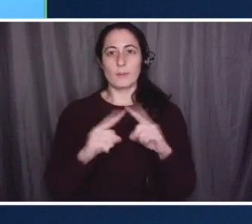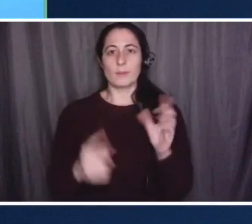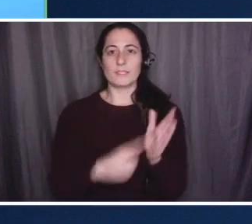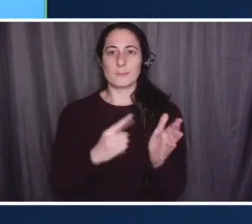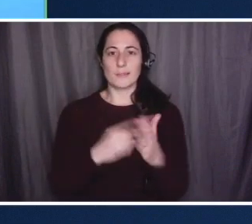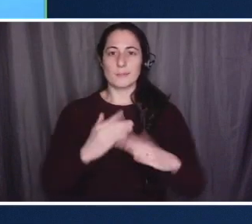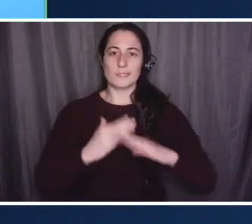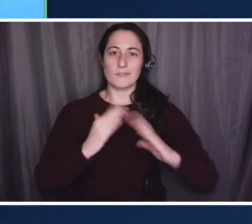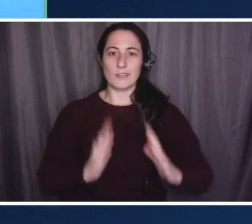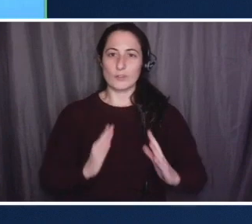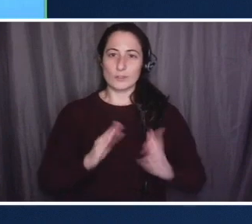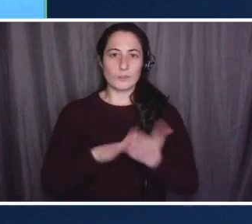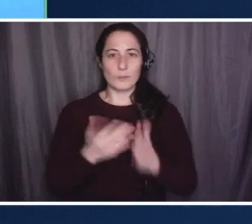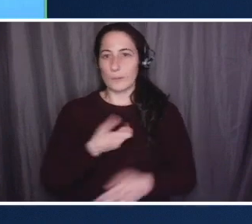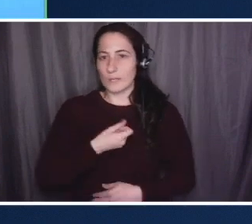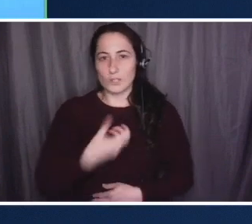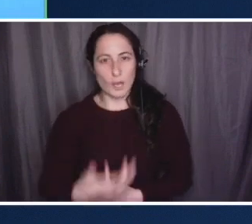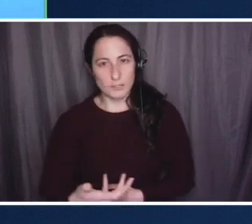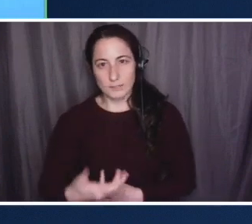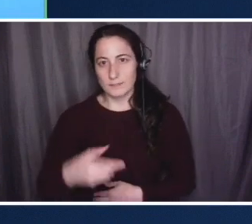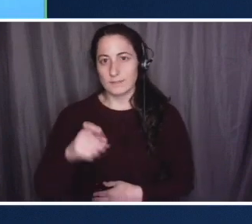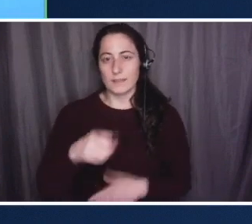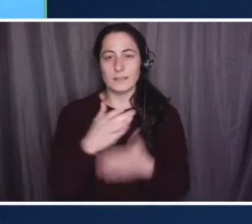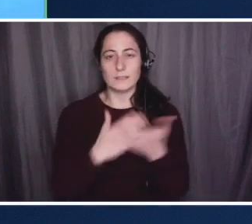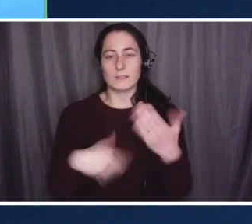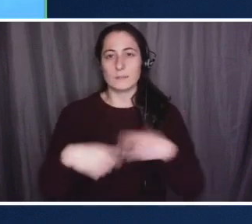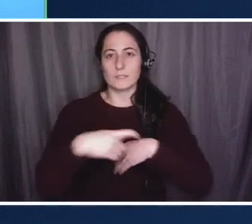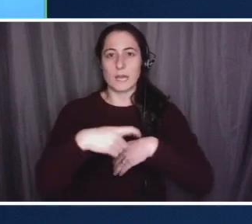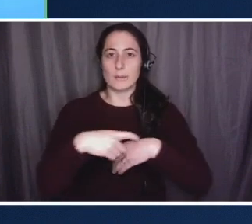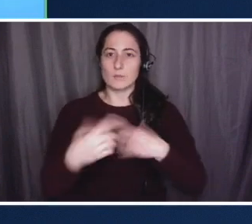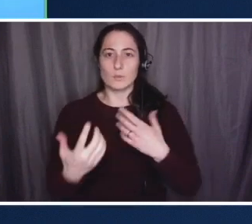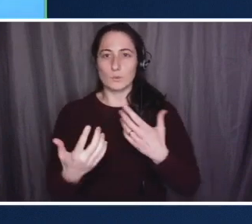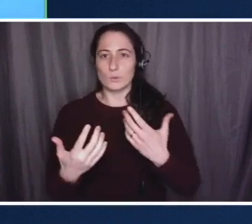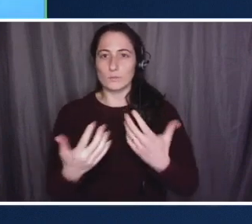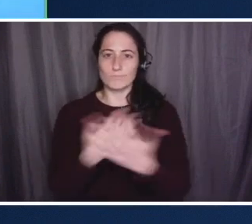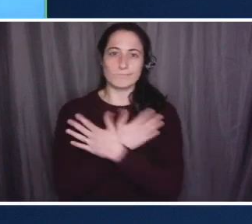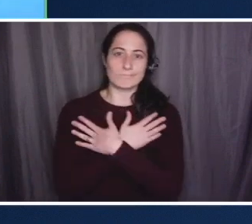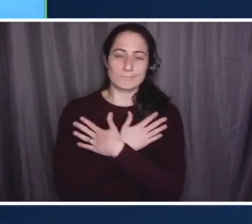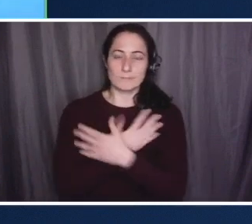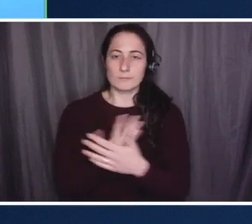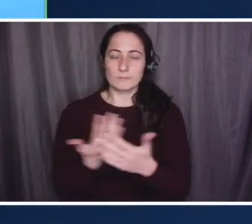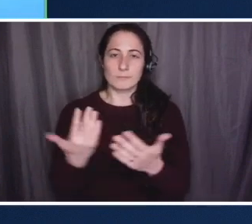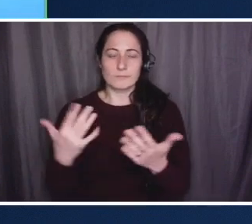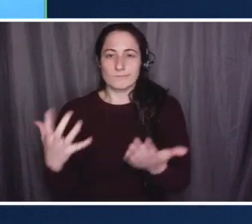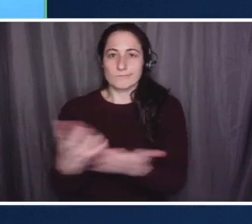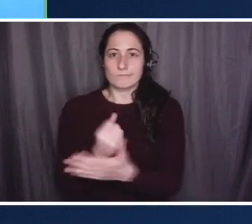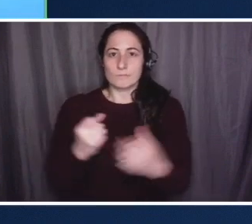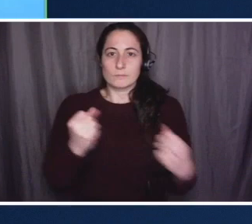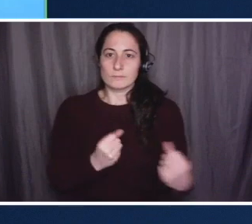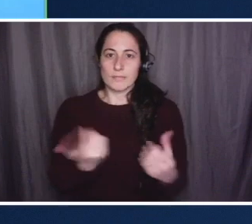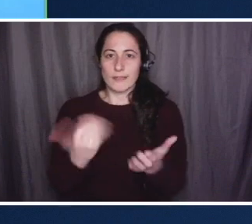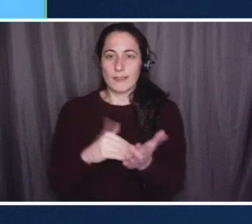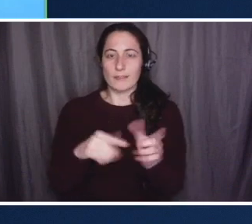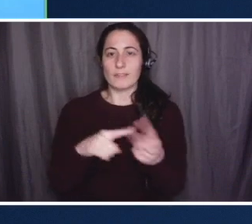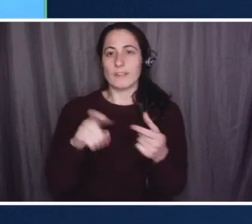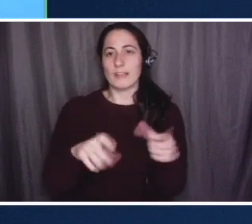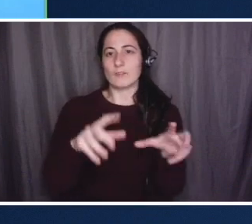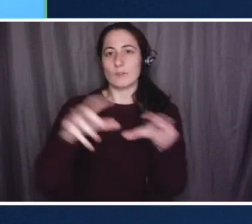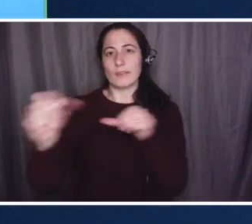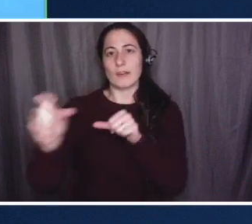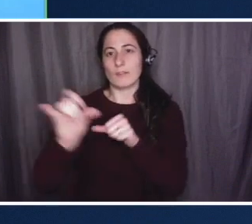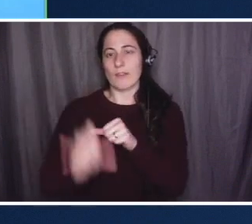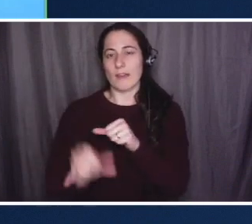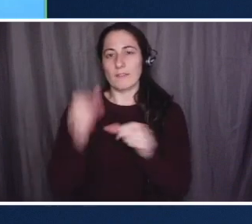and just need a time to regain their strength and need to get out of the focus